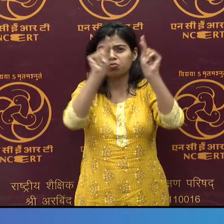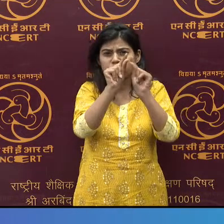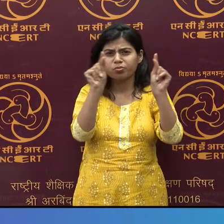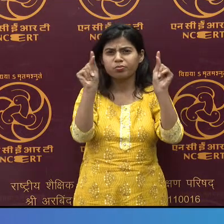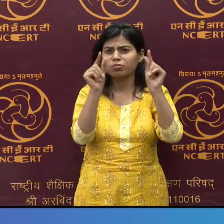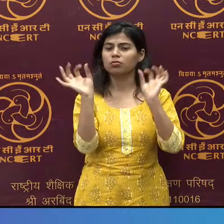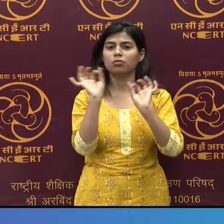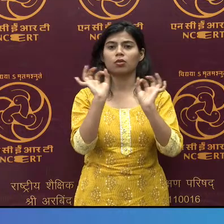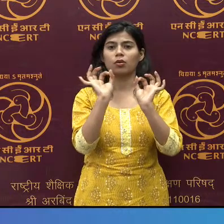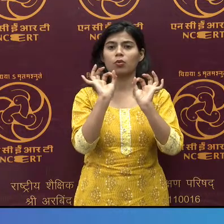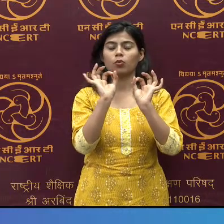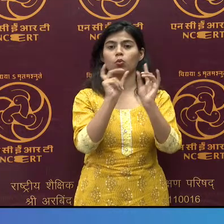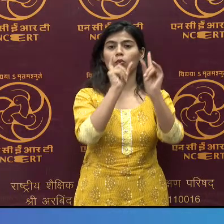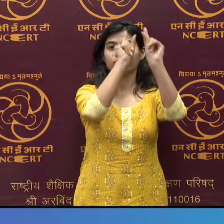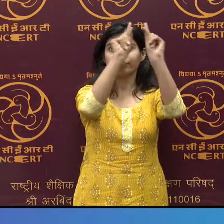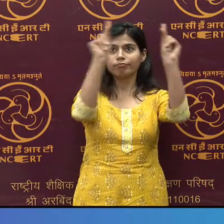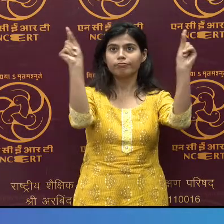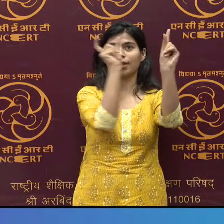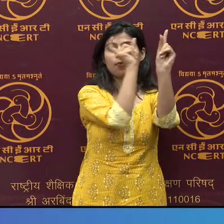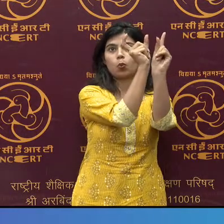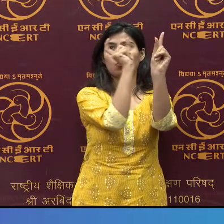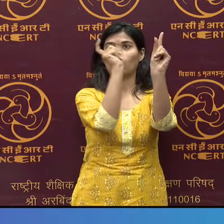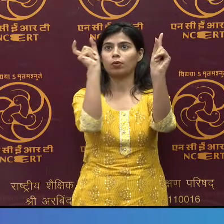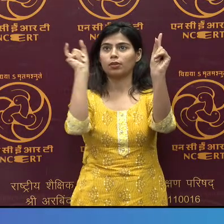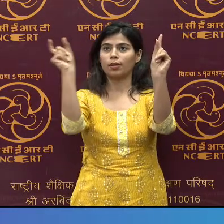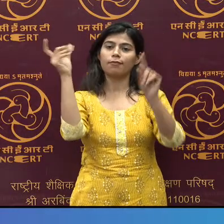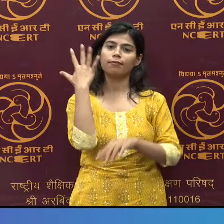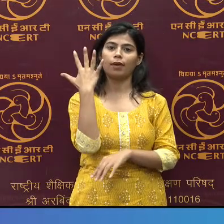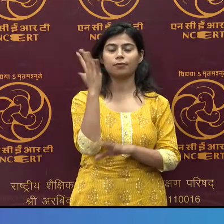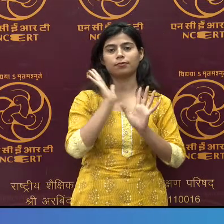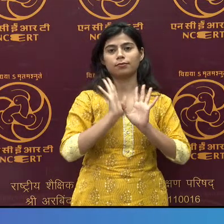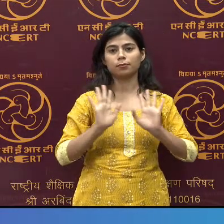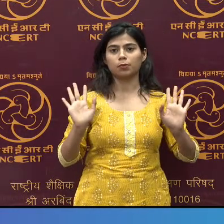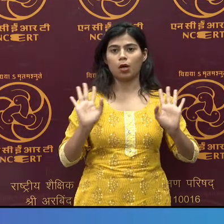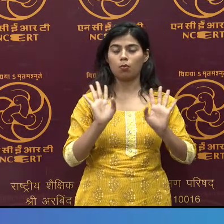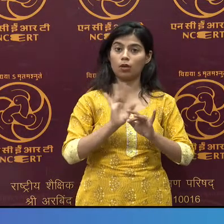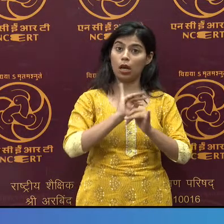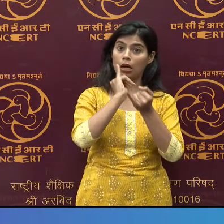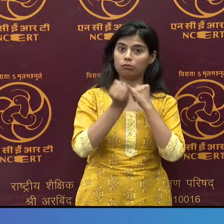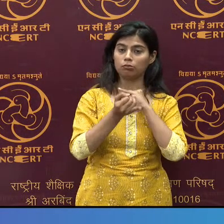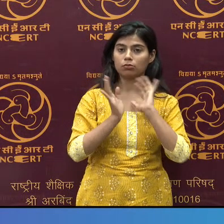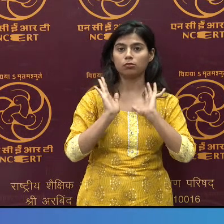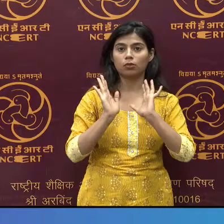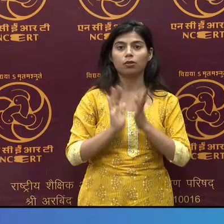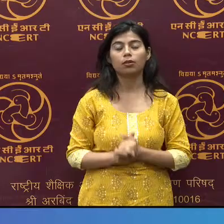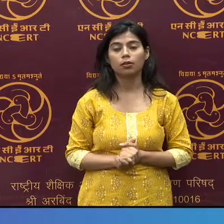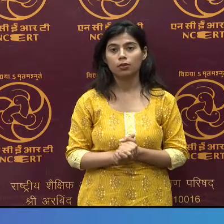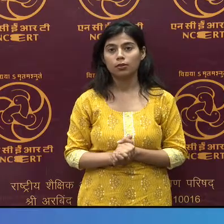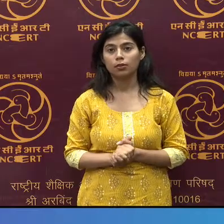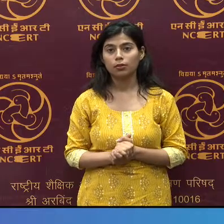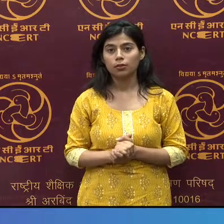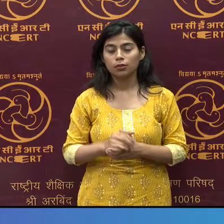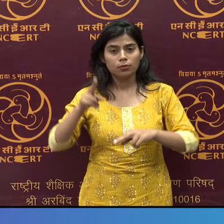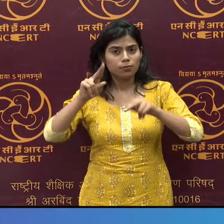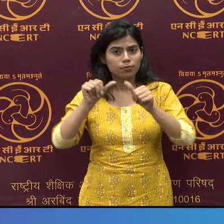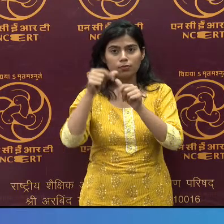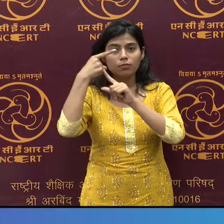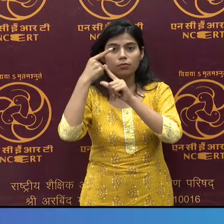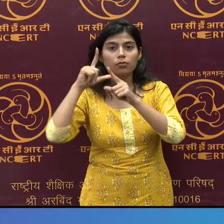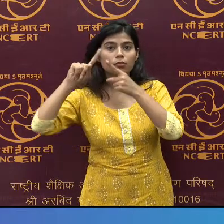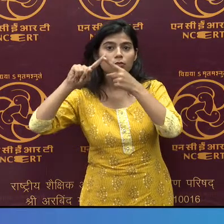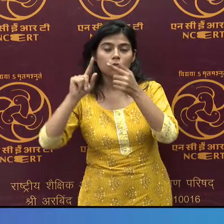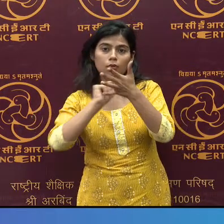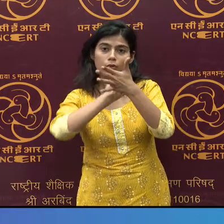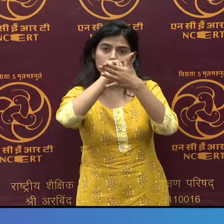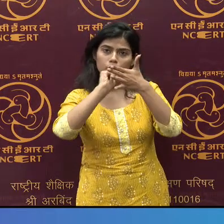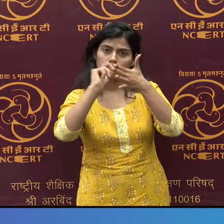not more than 4 to 5 words. Your title should not be more than 4 to 5 words. Okay. Then byline, by whom the article is written,